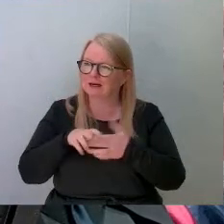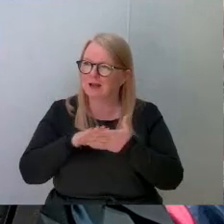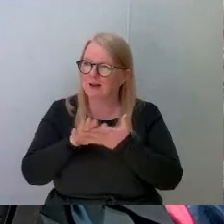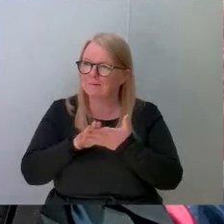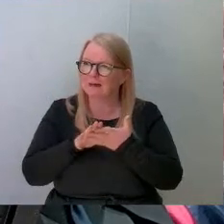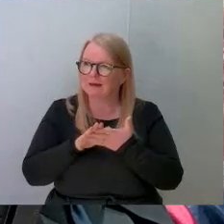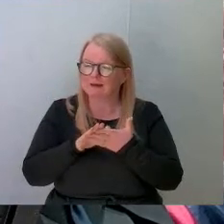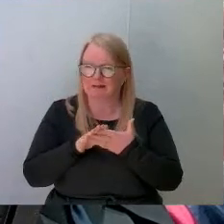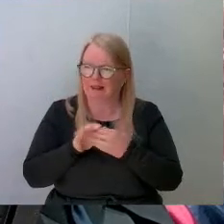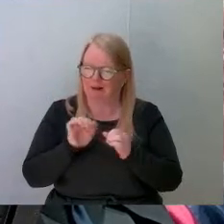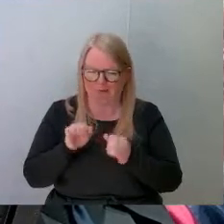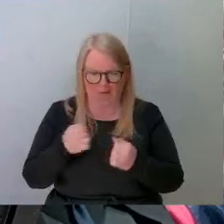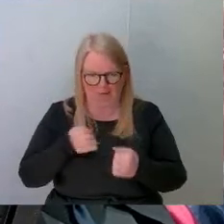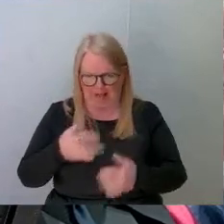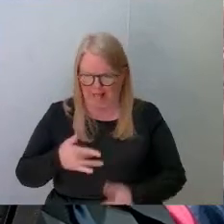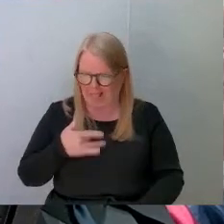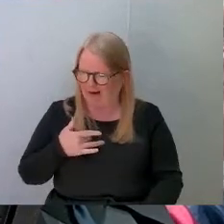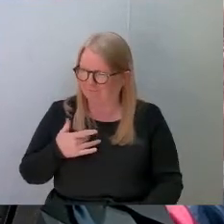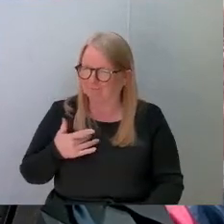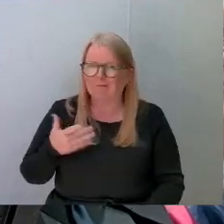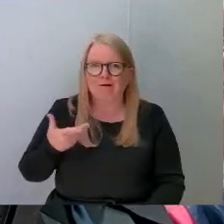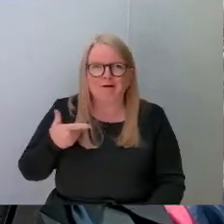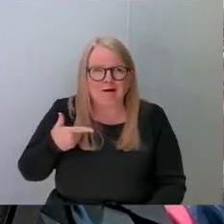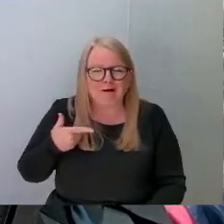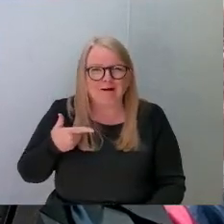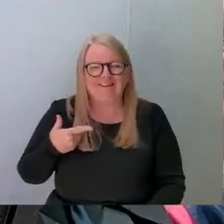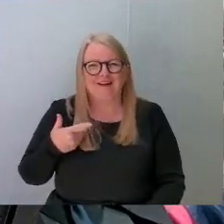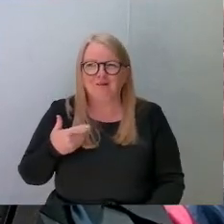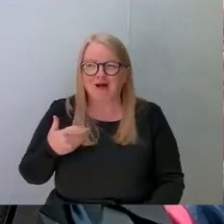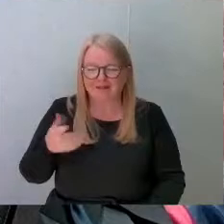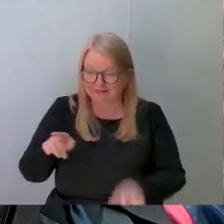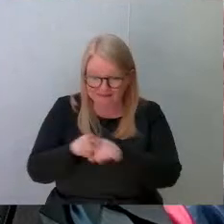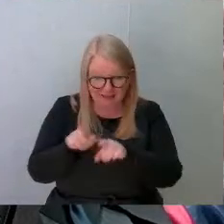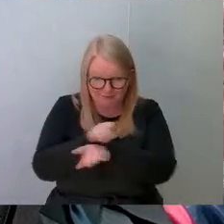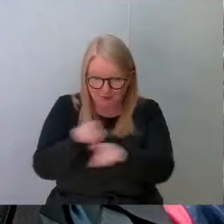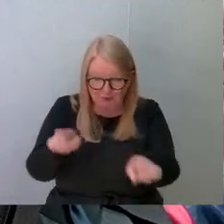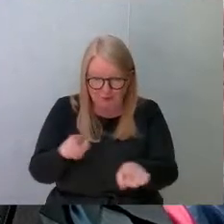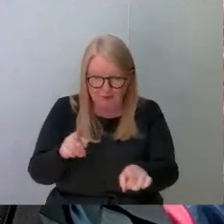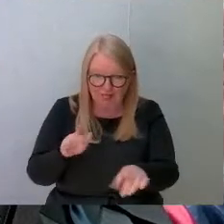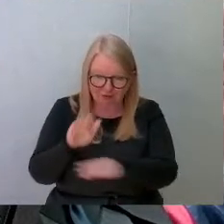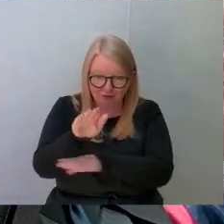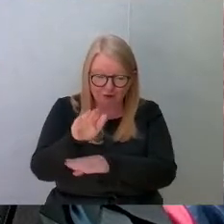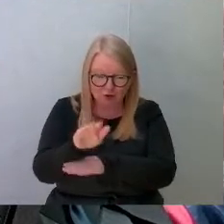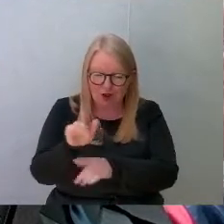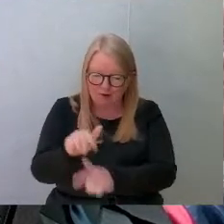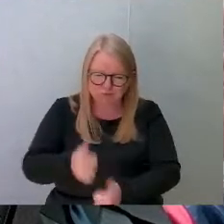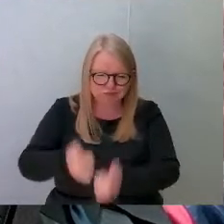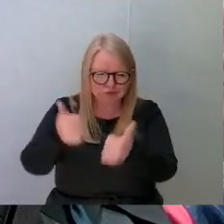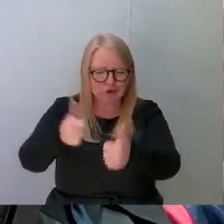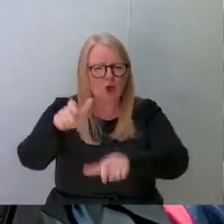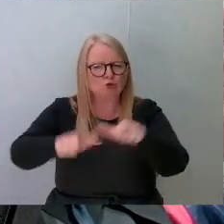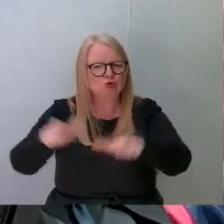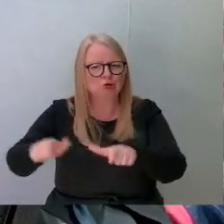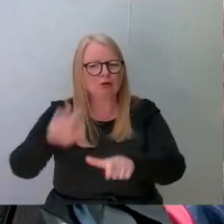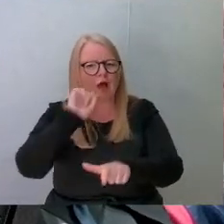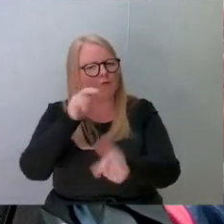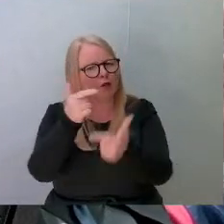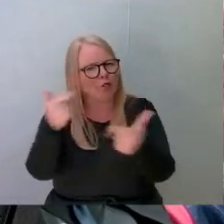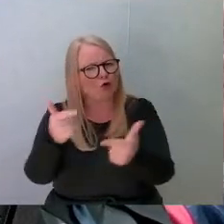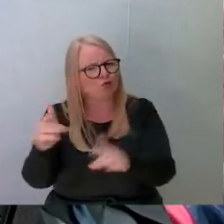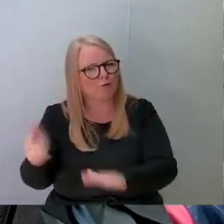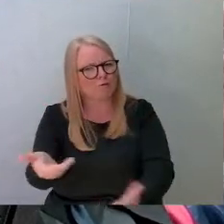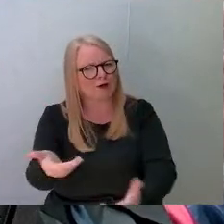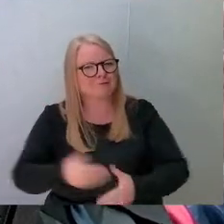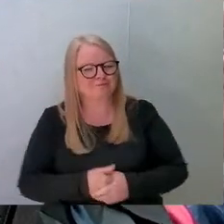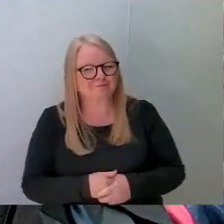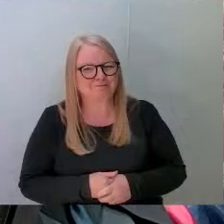your life, and I'm sure that will happen to you one day because you're brilliant students and you've got a lot to offer. And I'd just like to